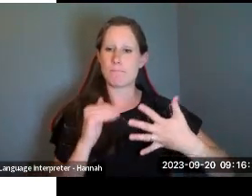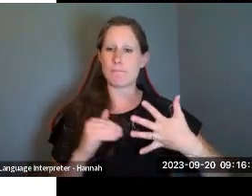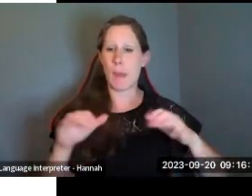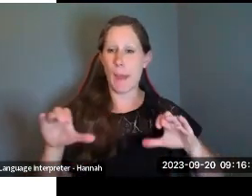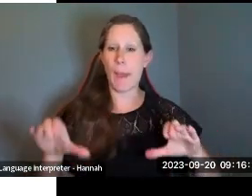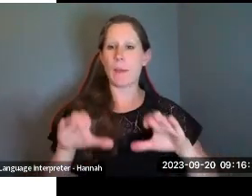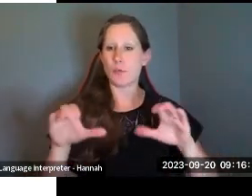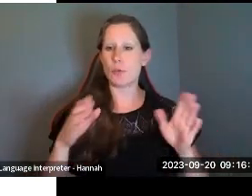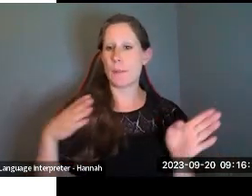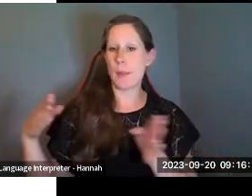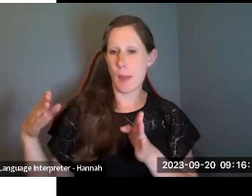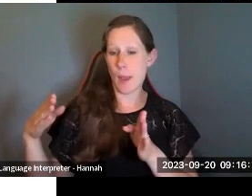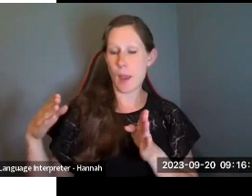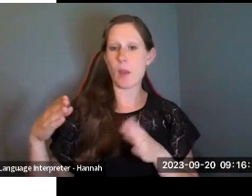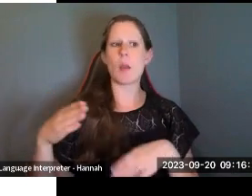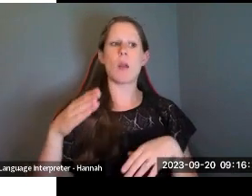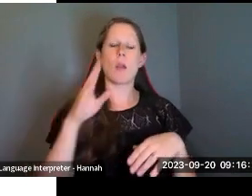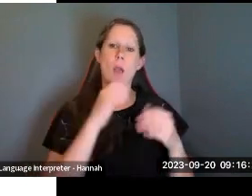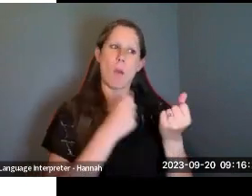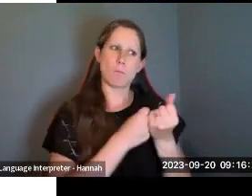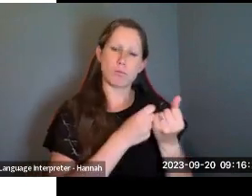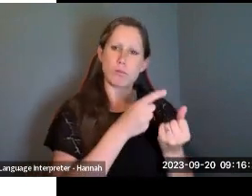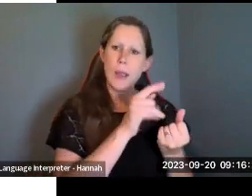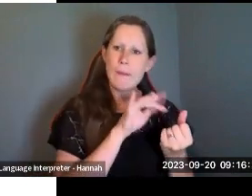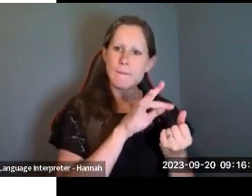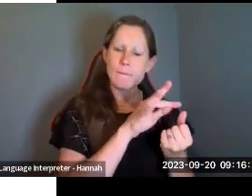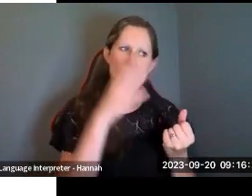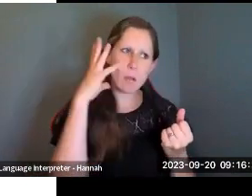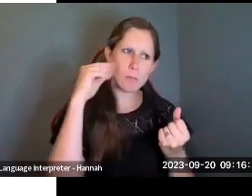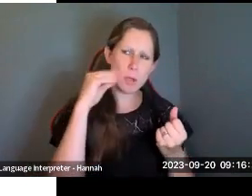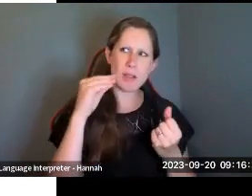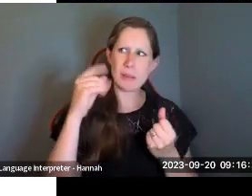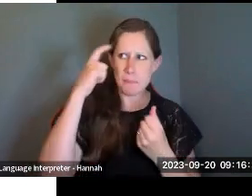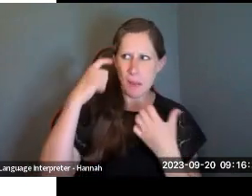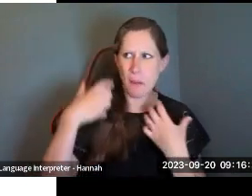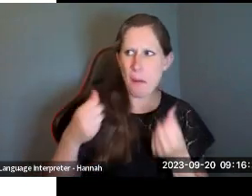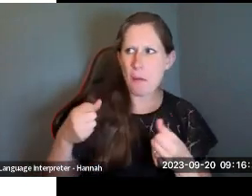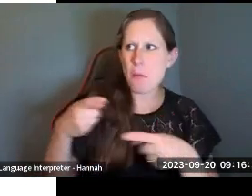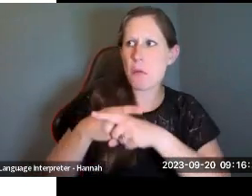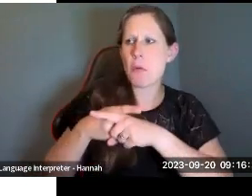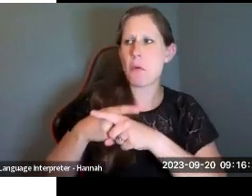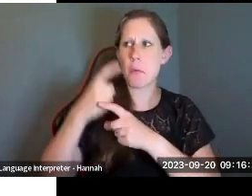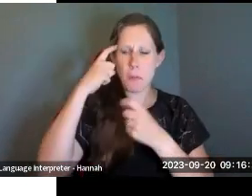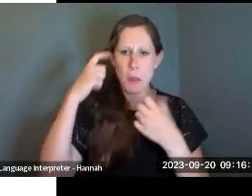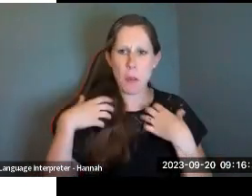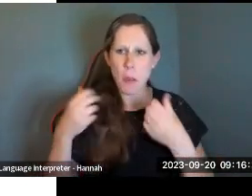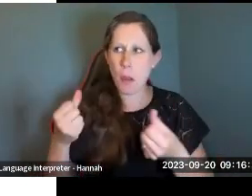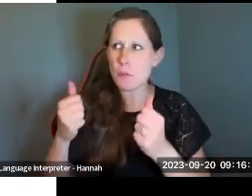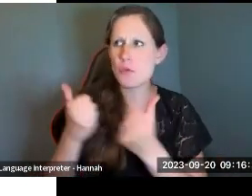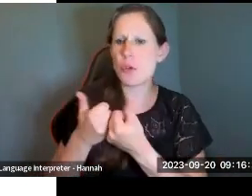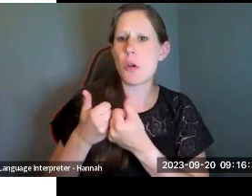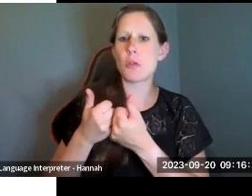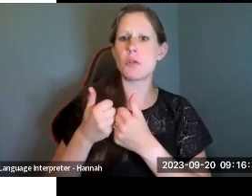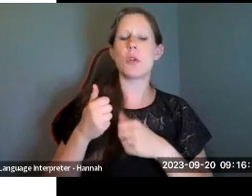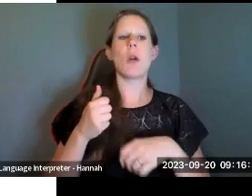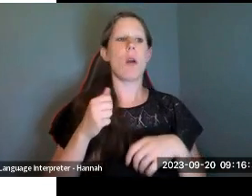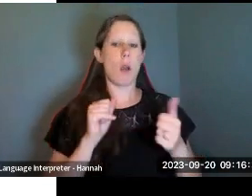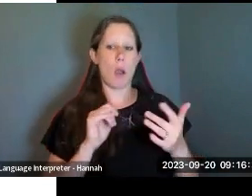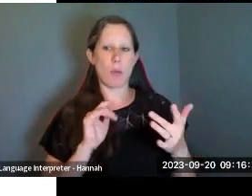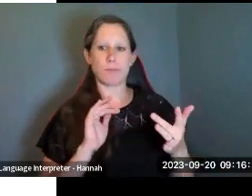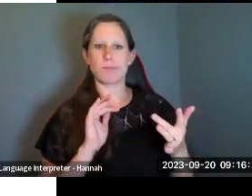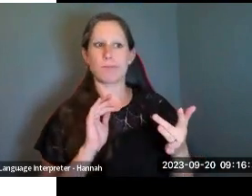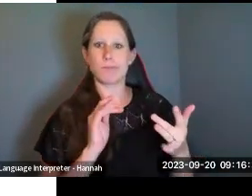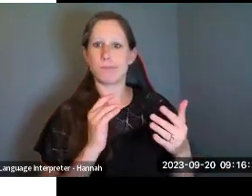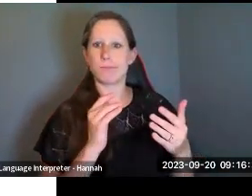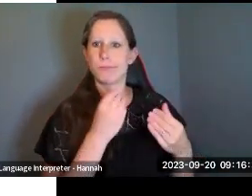be developing a mental health challenge or crisis, and also connect that individual